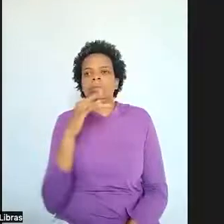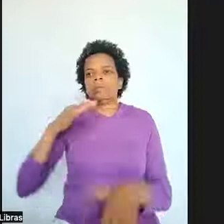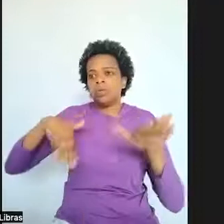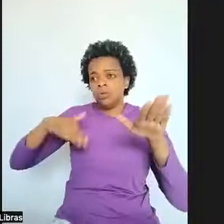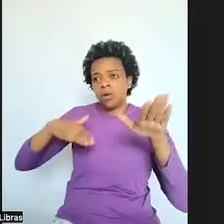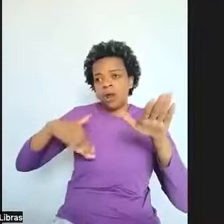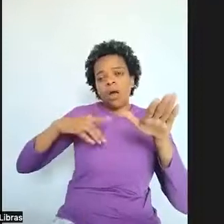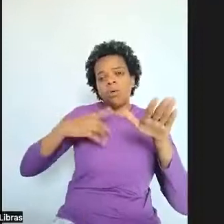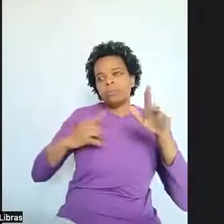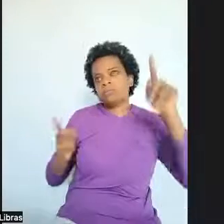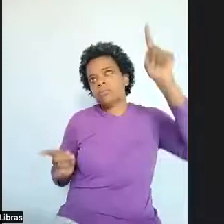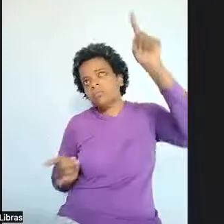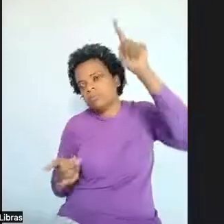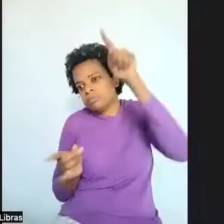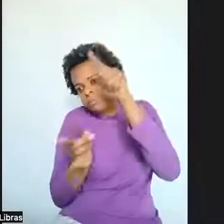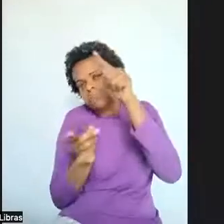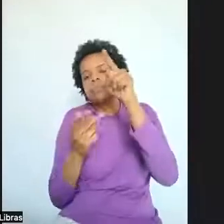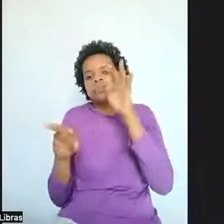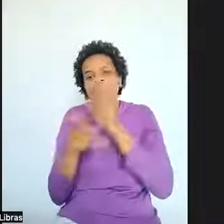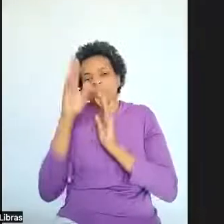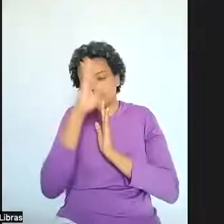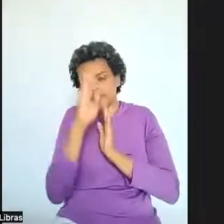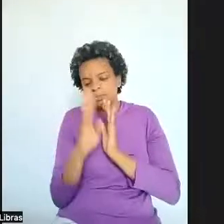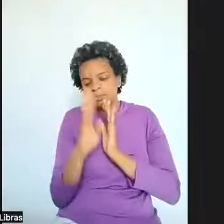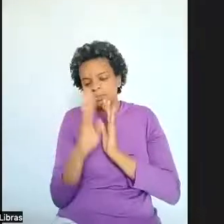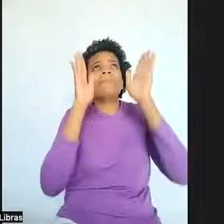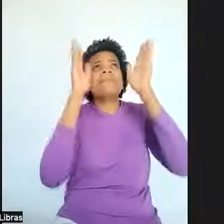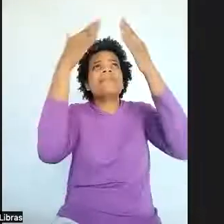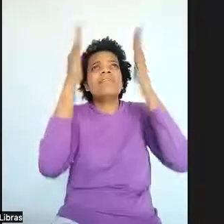the to reduce waste in our beaches and oceans.